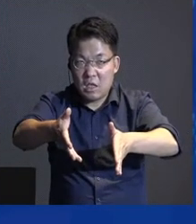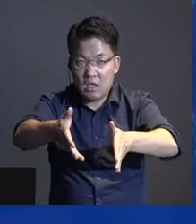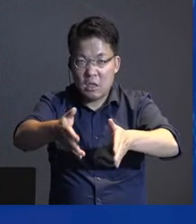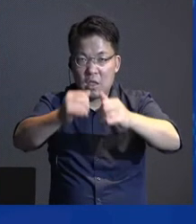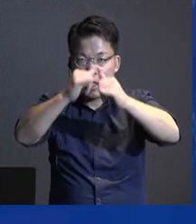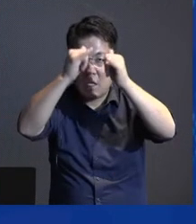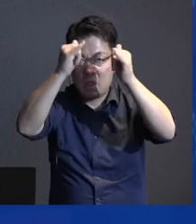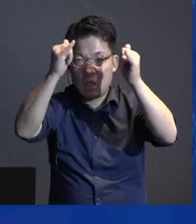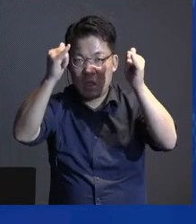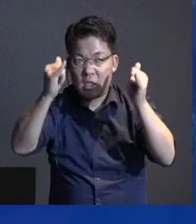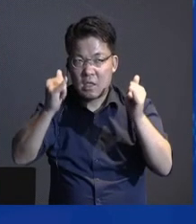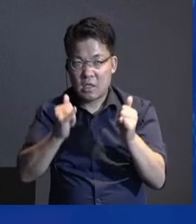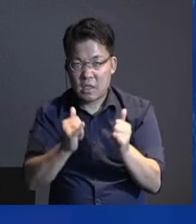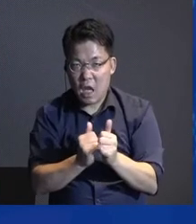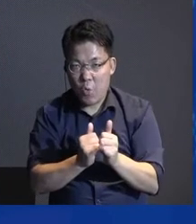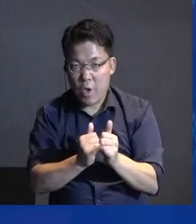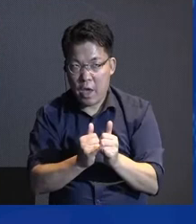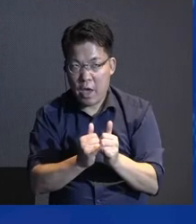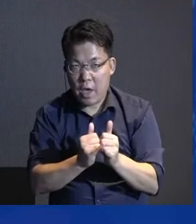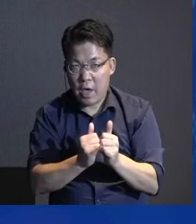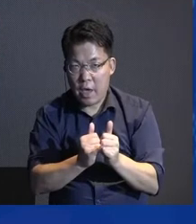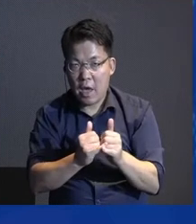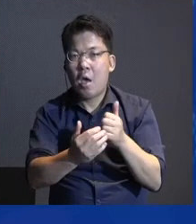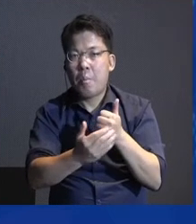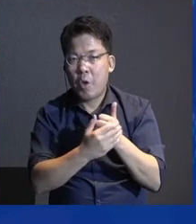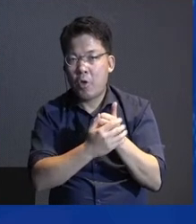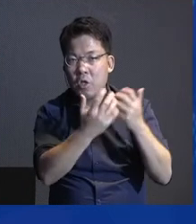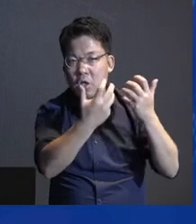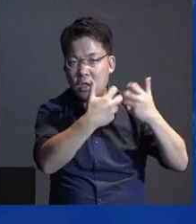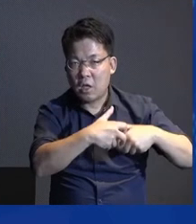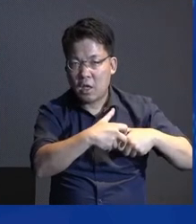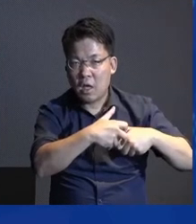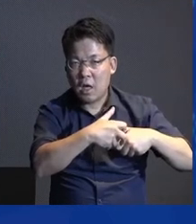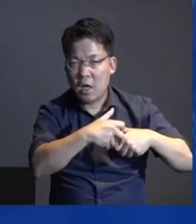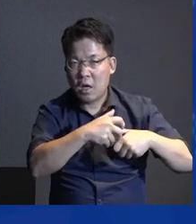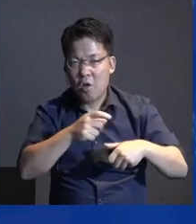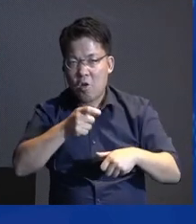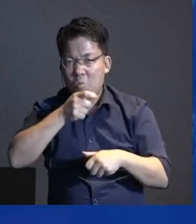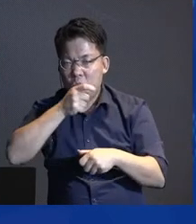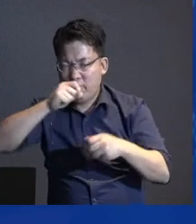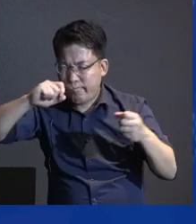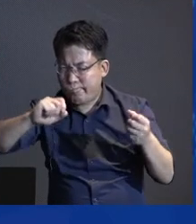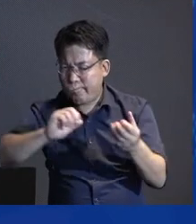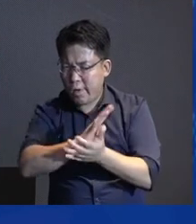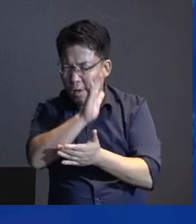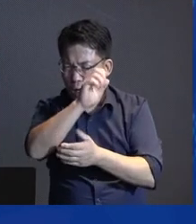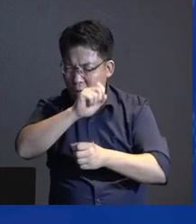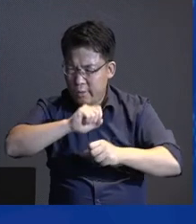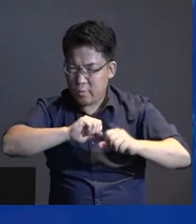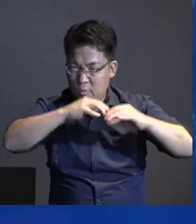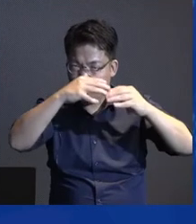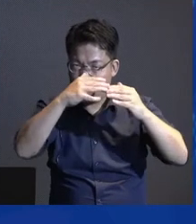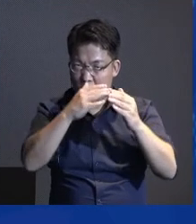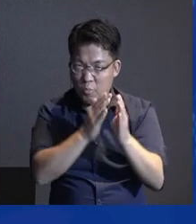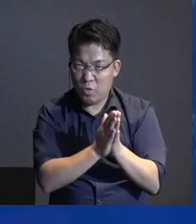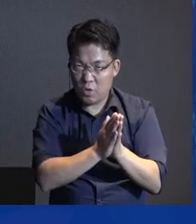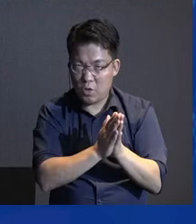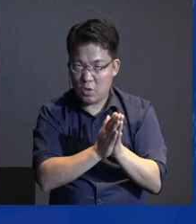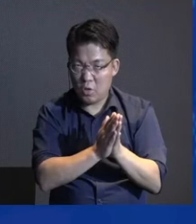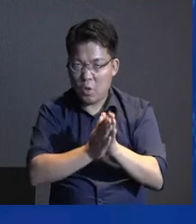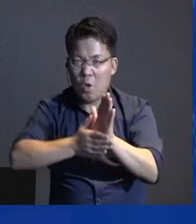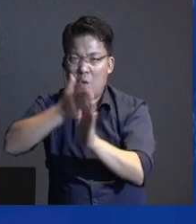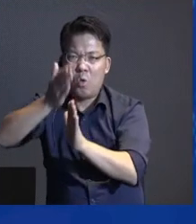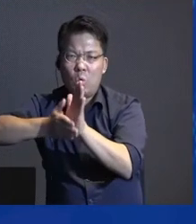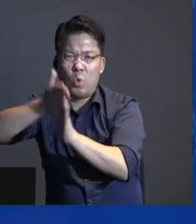tsunami. The city was completely out of service. The connection between people